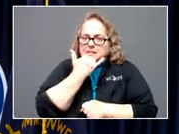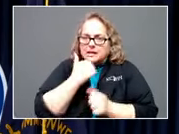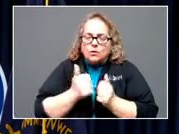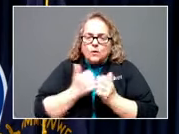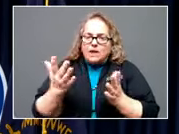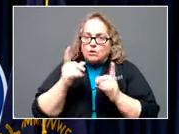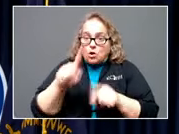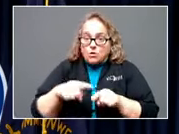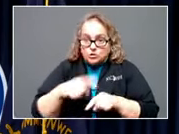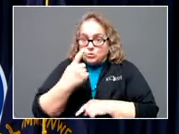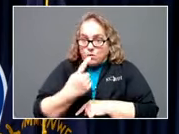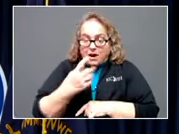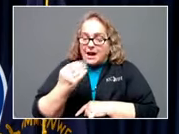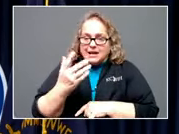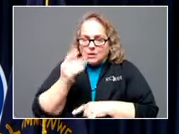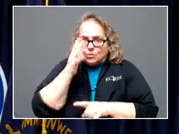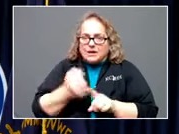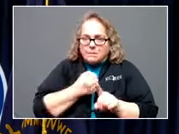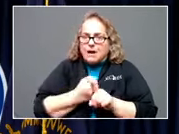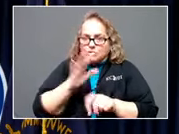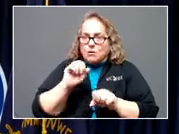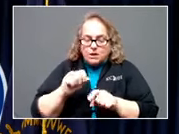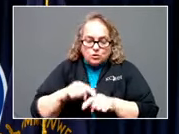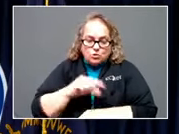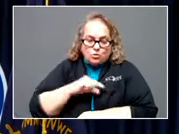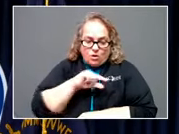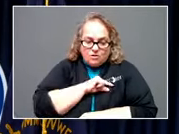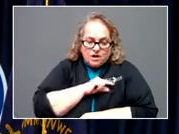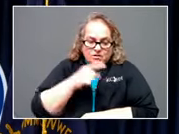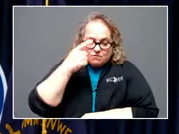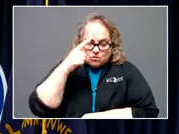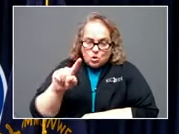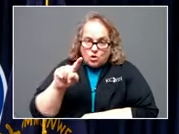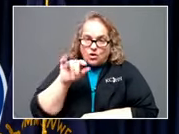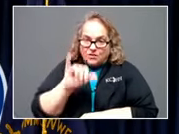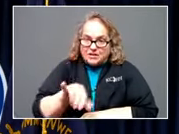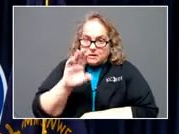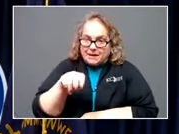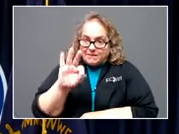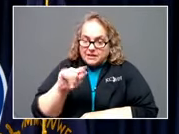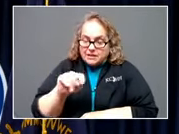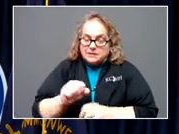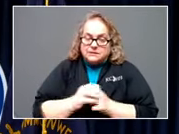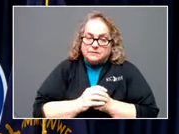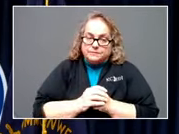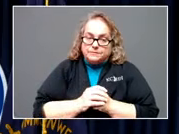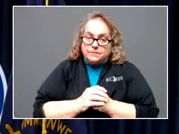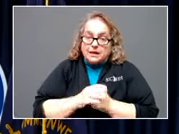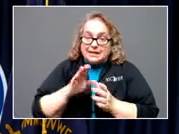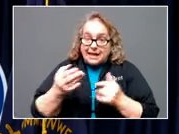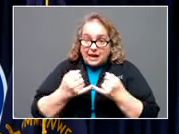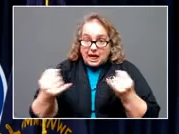and it may impact your ability to qualify for these benefits. The deadline to apply is